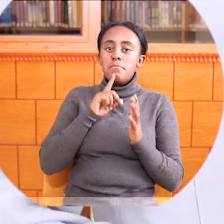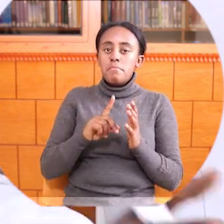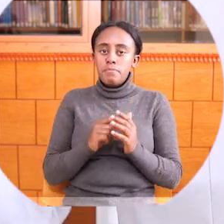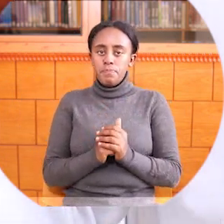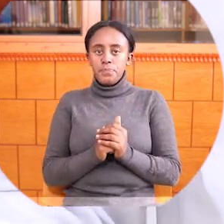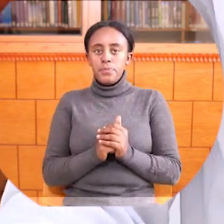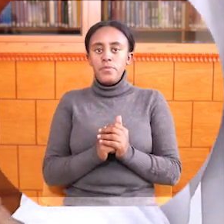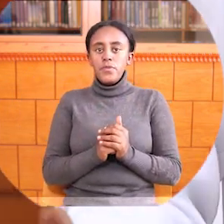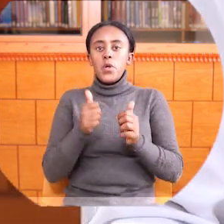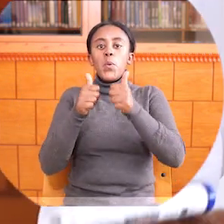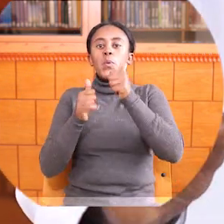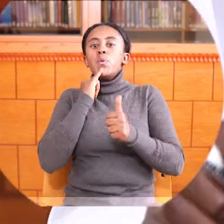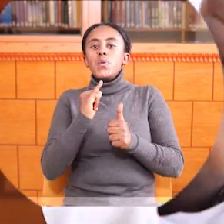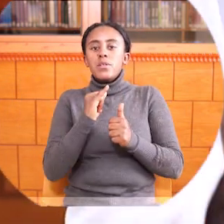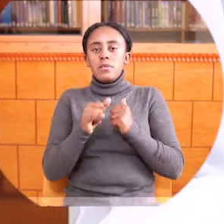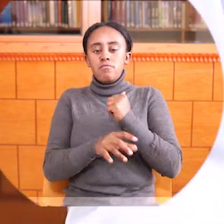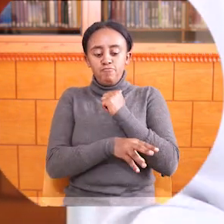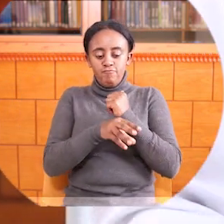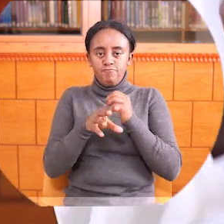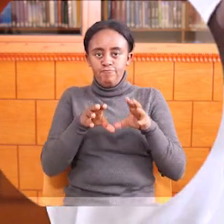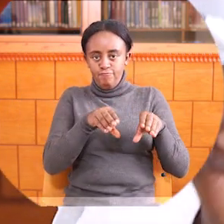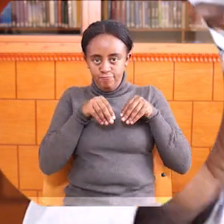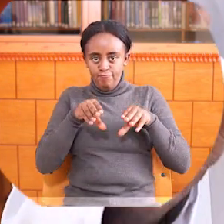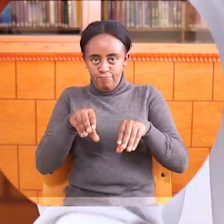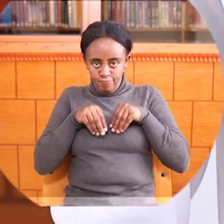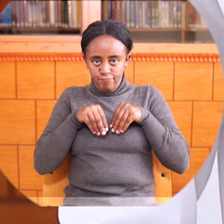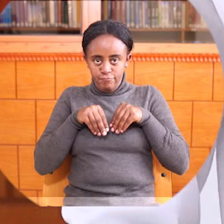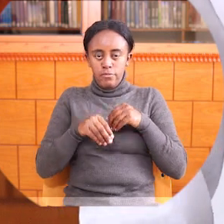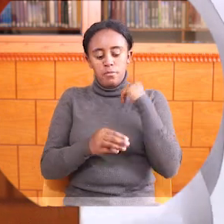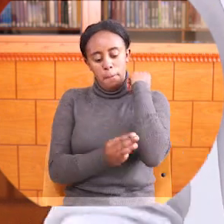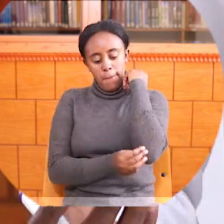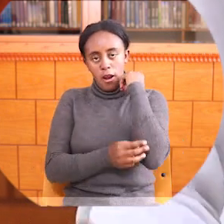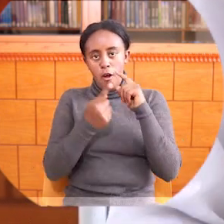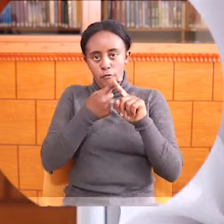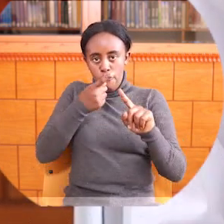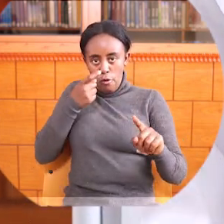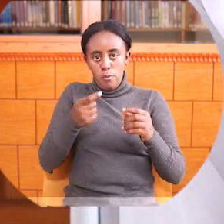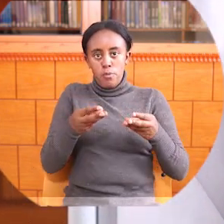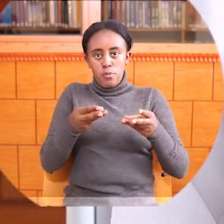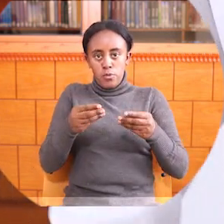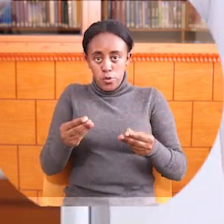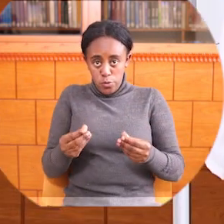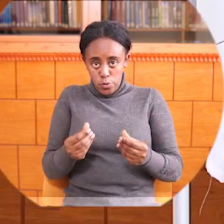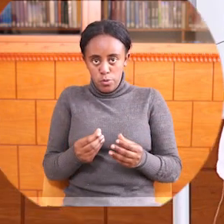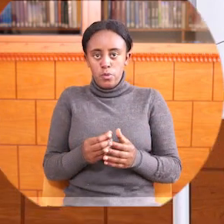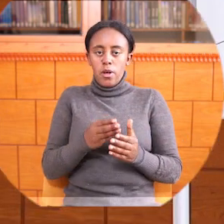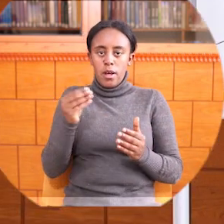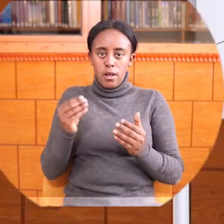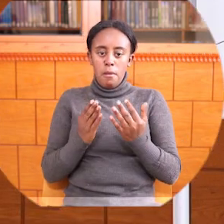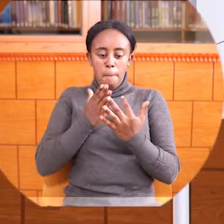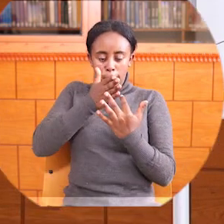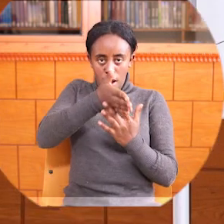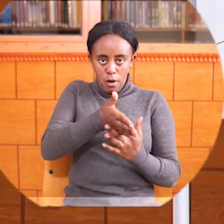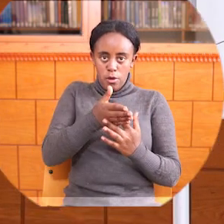bundle which is absorbing water and the mineral from the soil and pass it to the upper part of